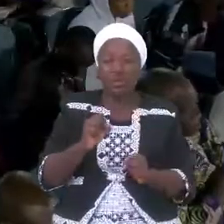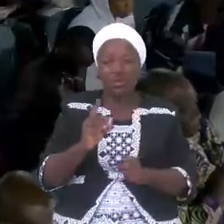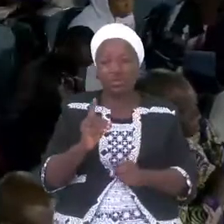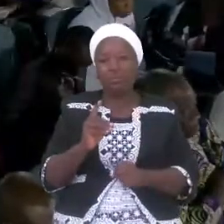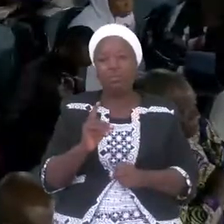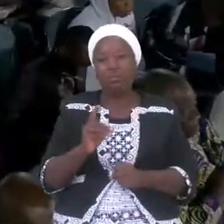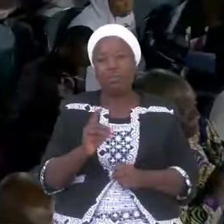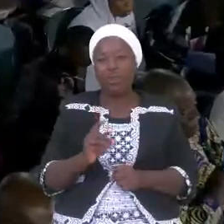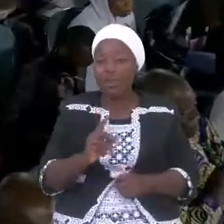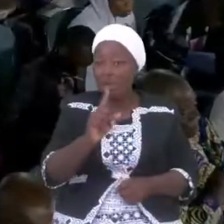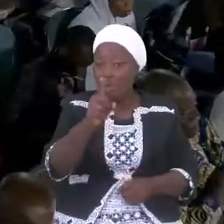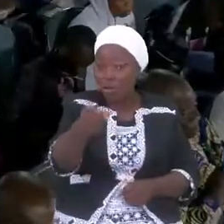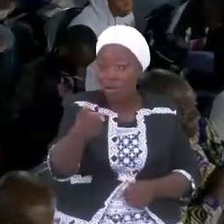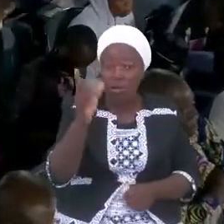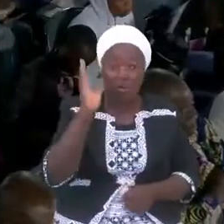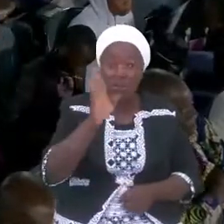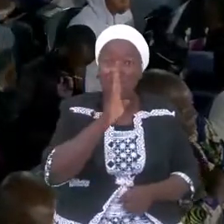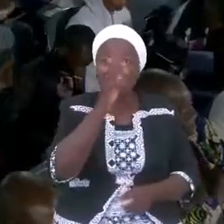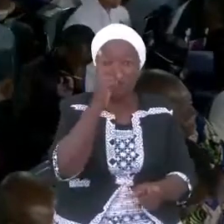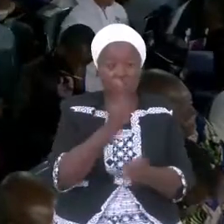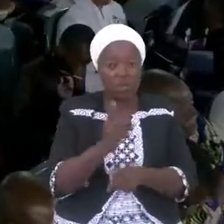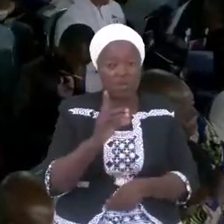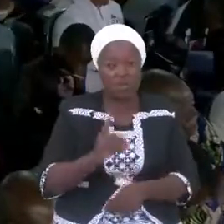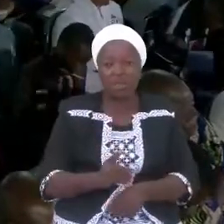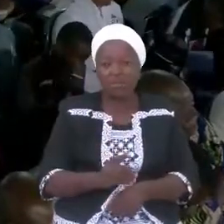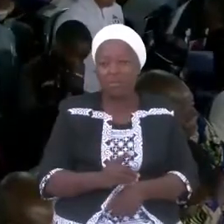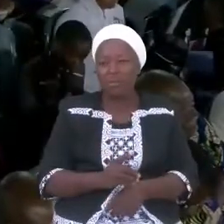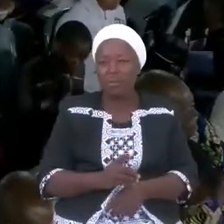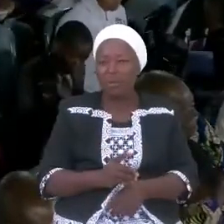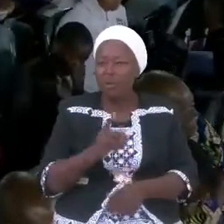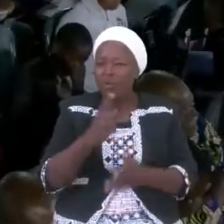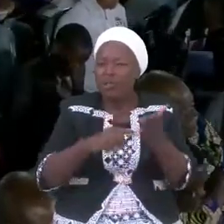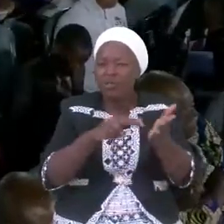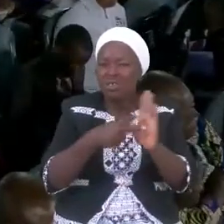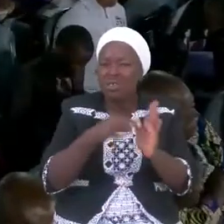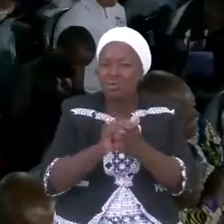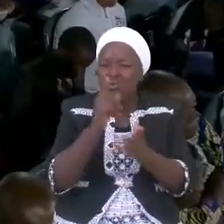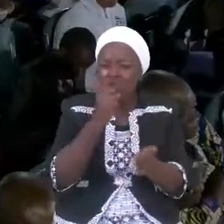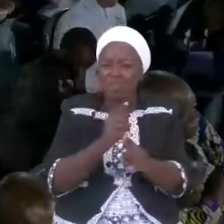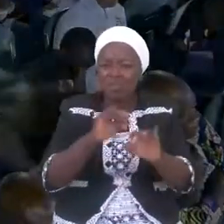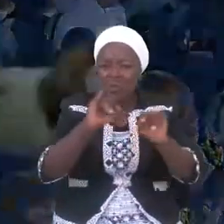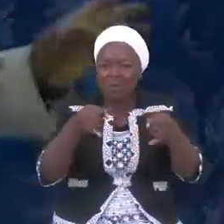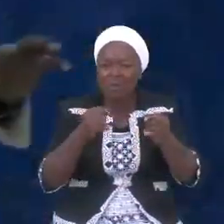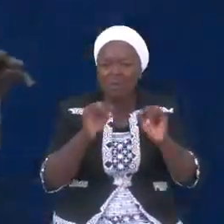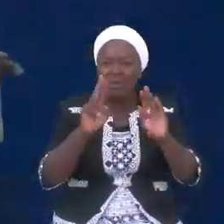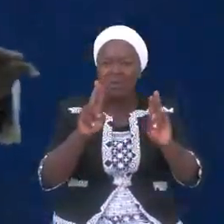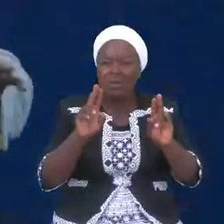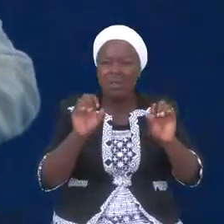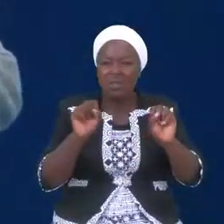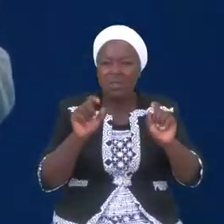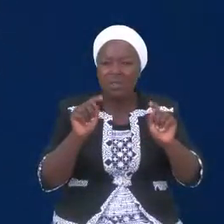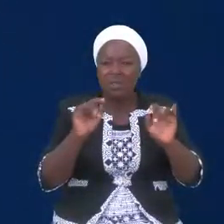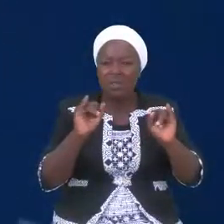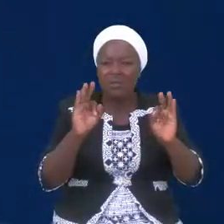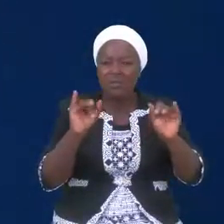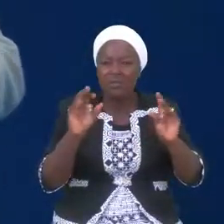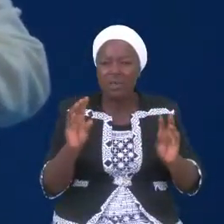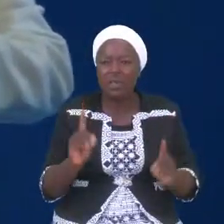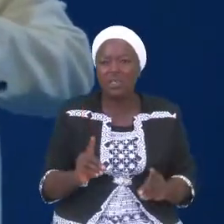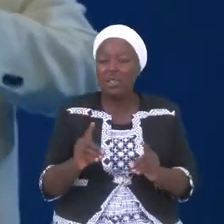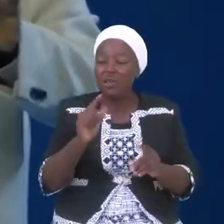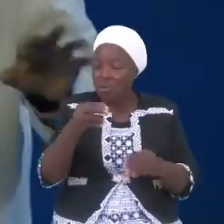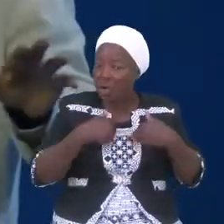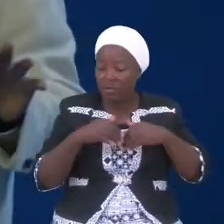Amen. You'll be justified. Amen. What does it mean to be justified? You've done bad,